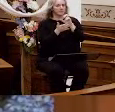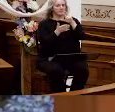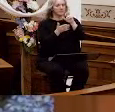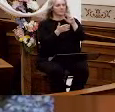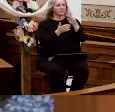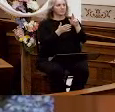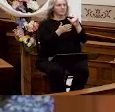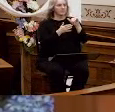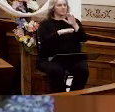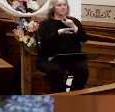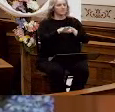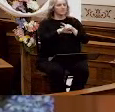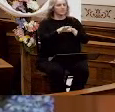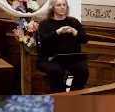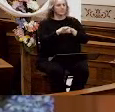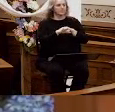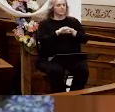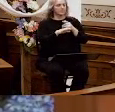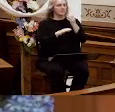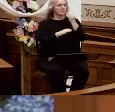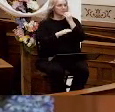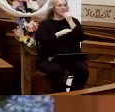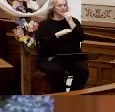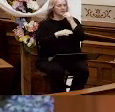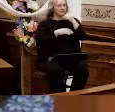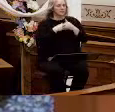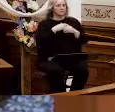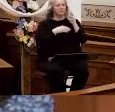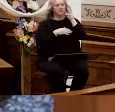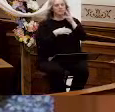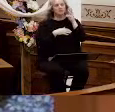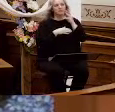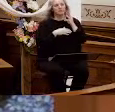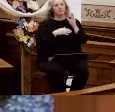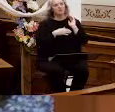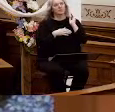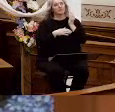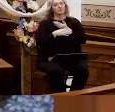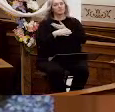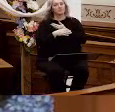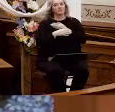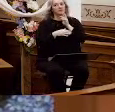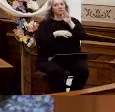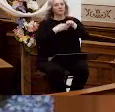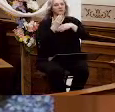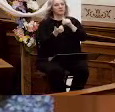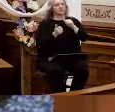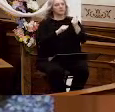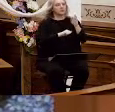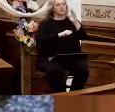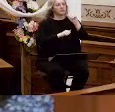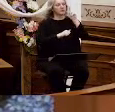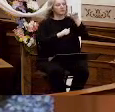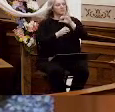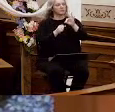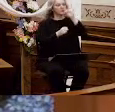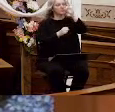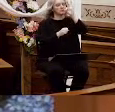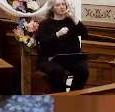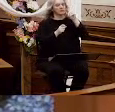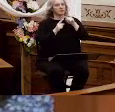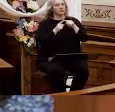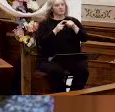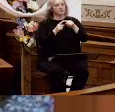we need. He provides to all who come here, for we are all baptized by one Spirit to form one